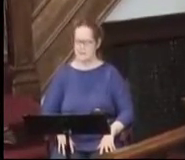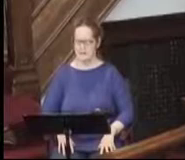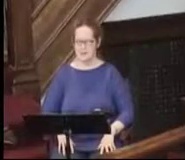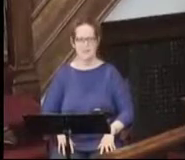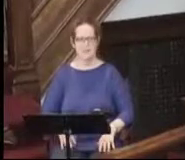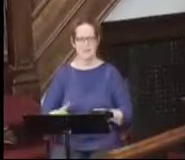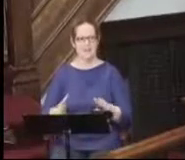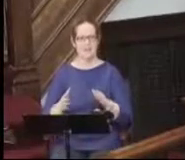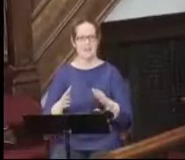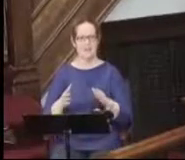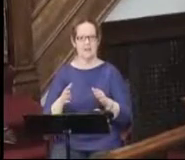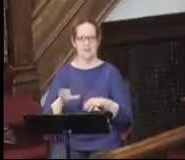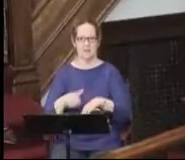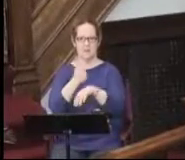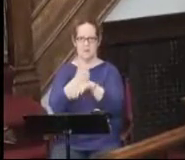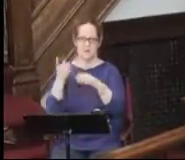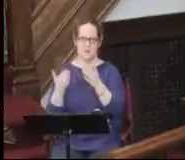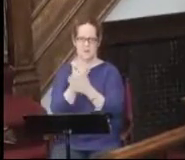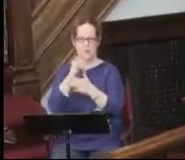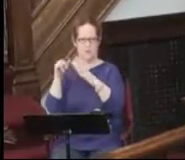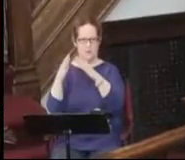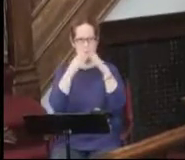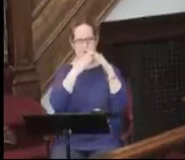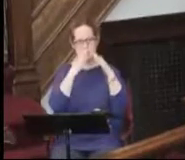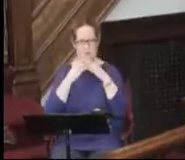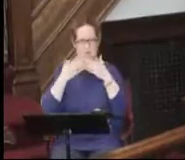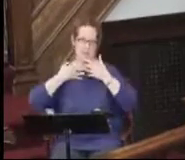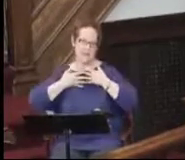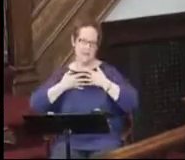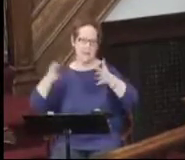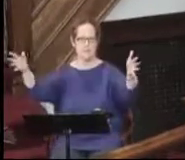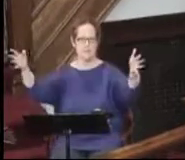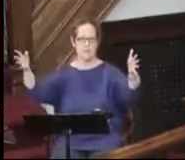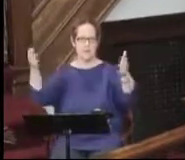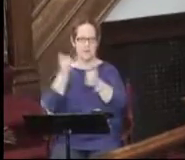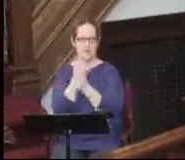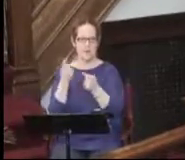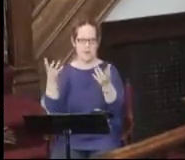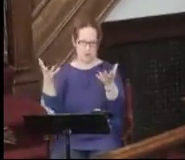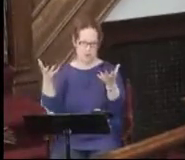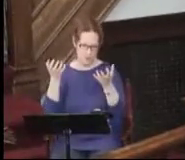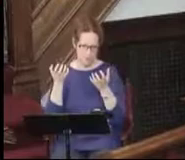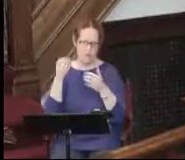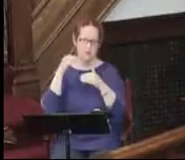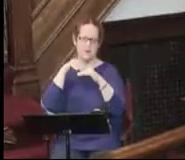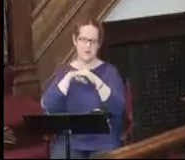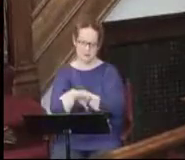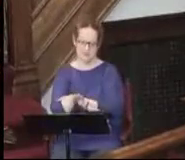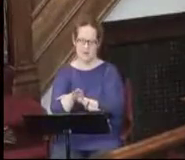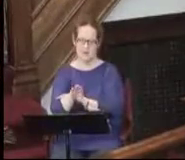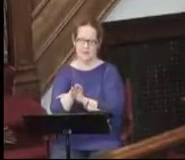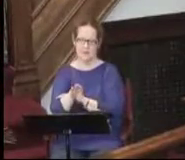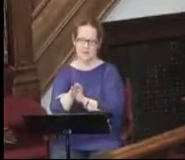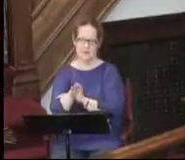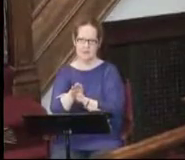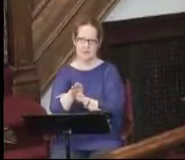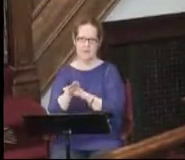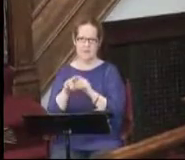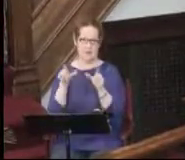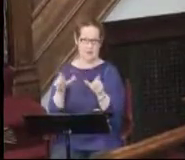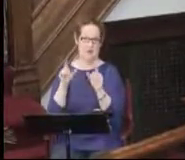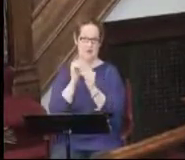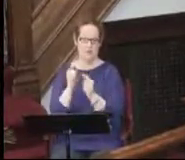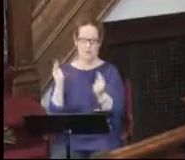I saw the New Jerusalem, whose gates were open wide, and all who would might enter in, and no one